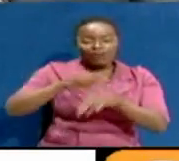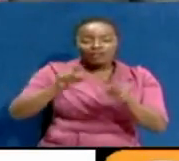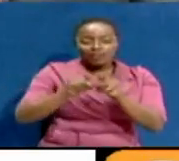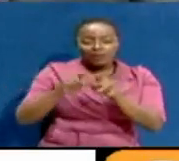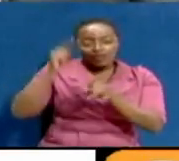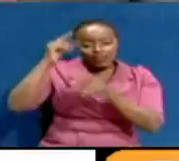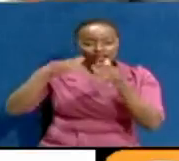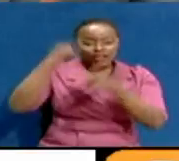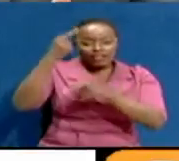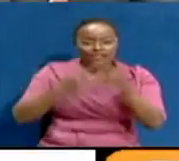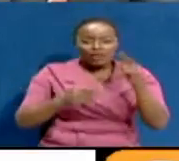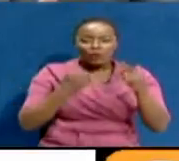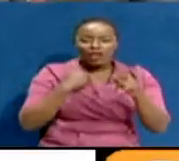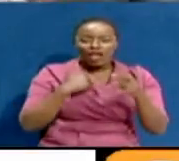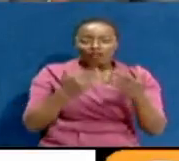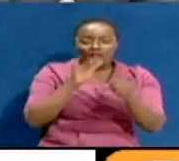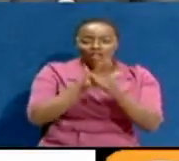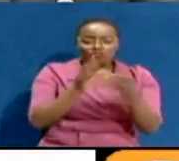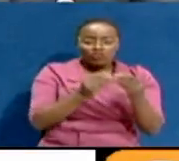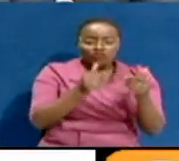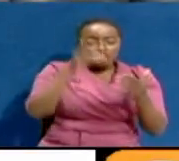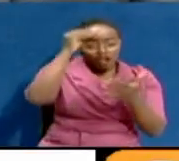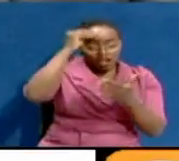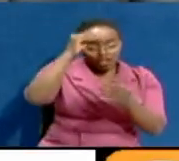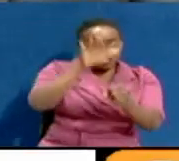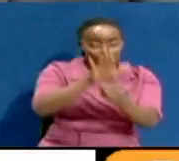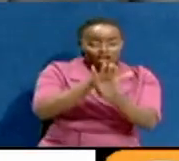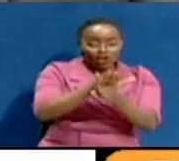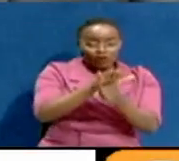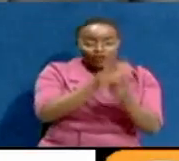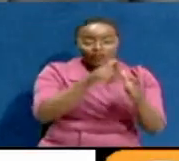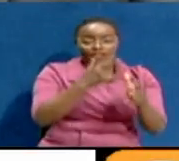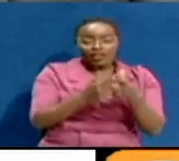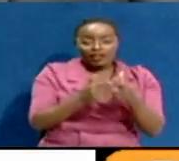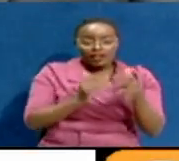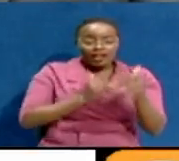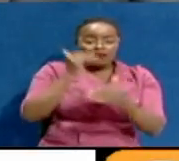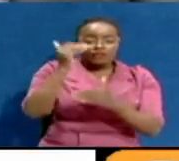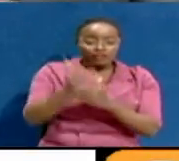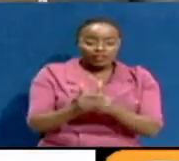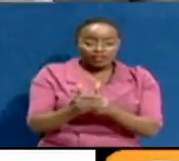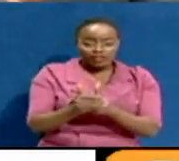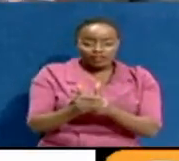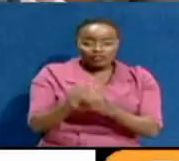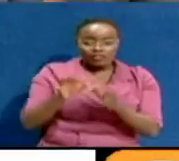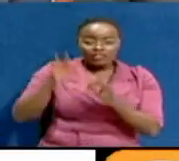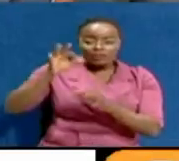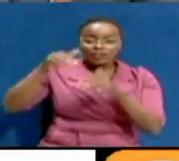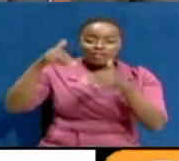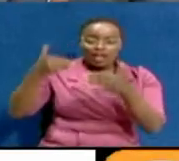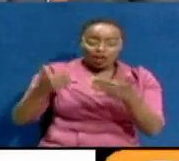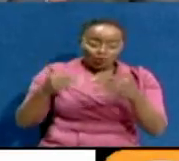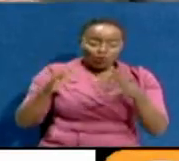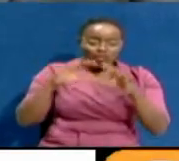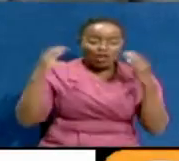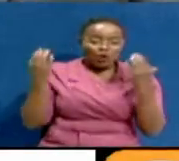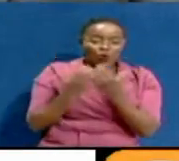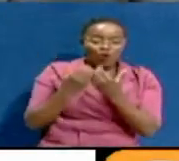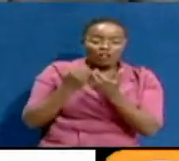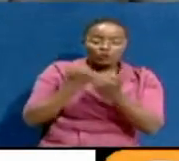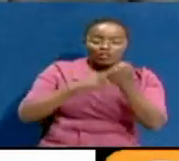think that by next year we'll have pulled out of a lot of it. We've learnt a lot. And then thereafter, it depends on how the rest of the world